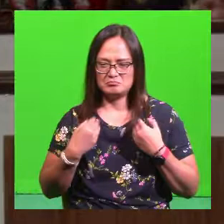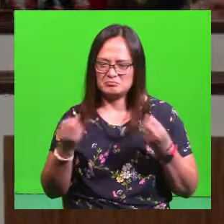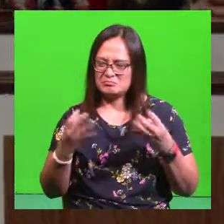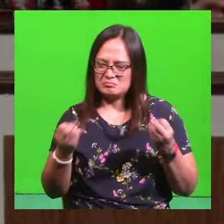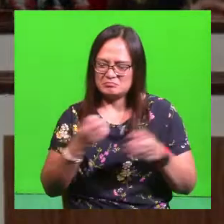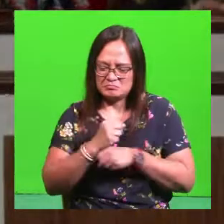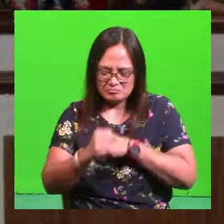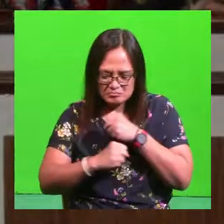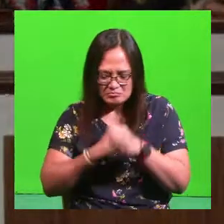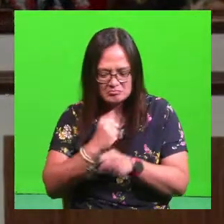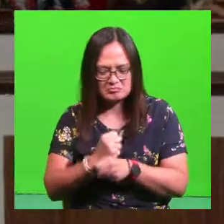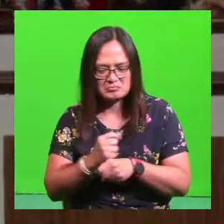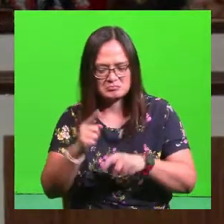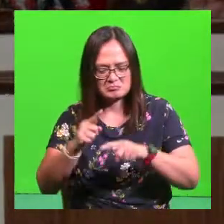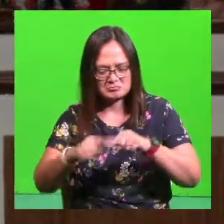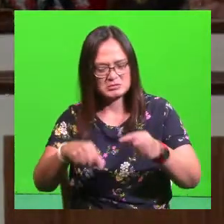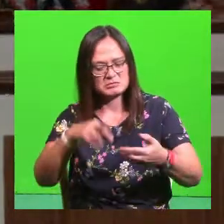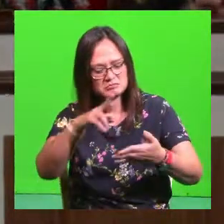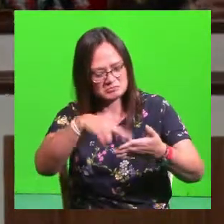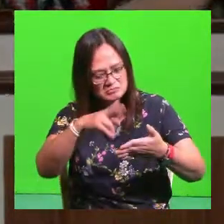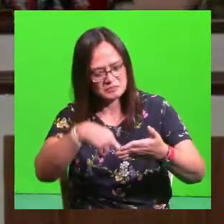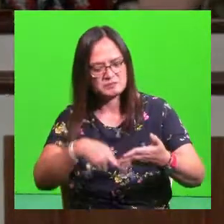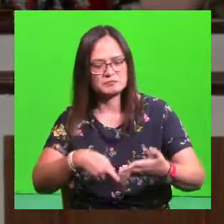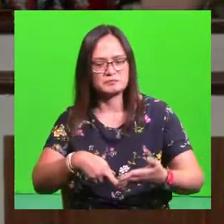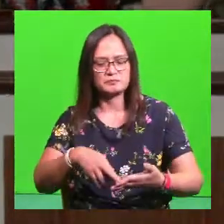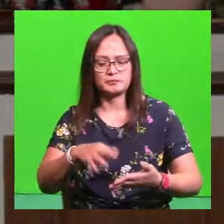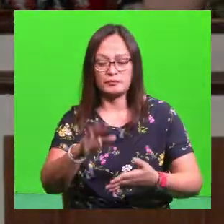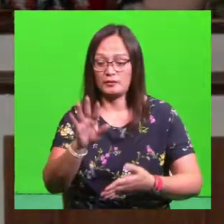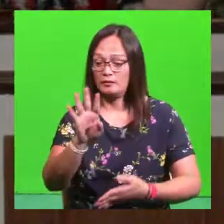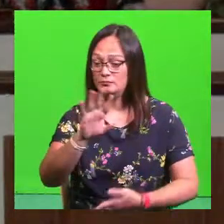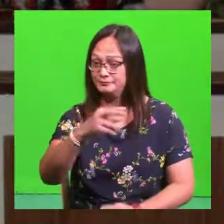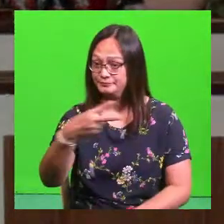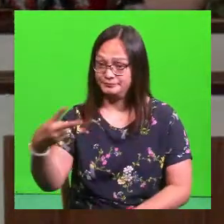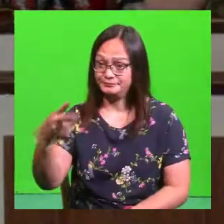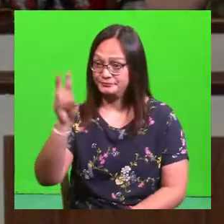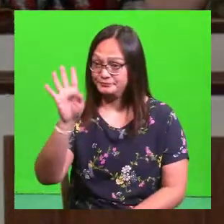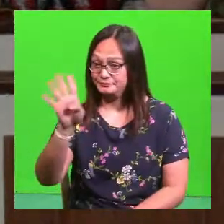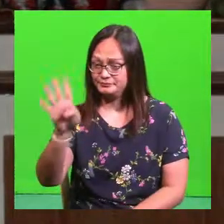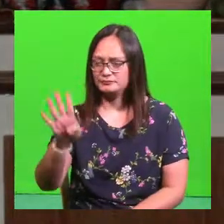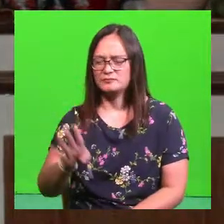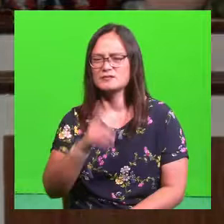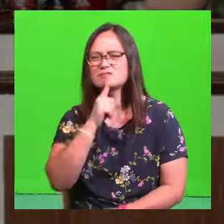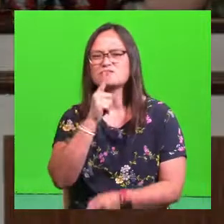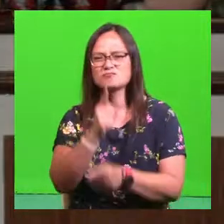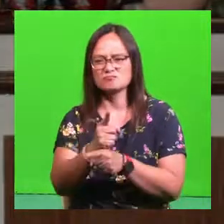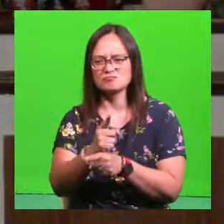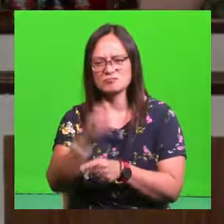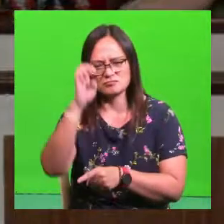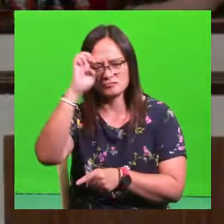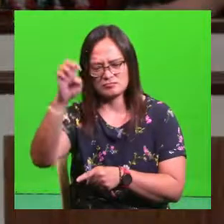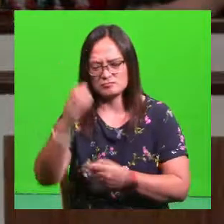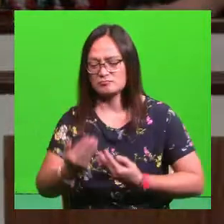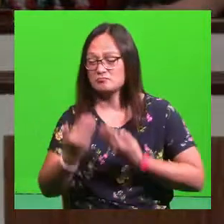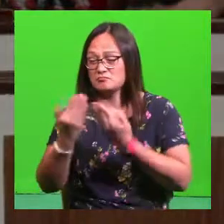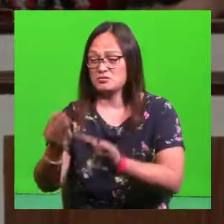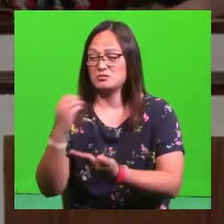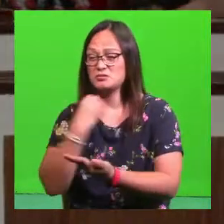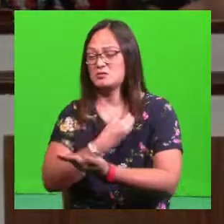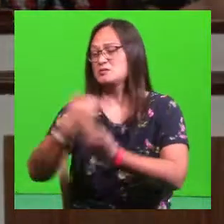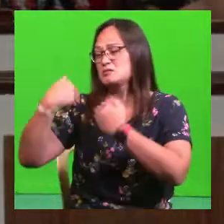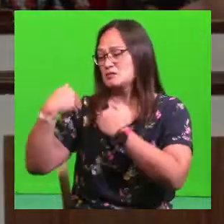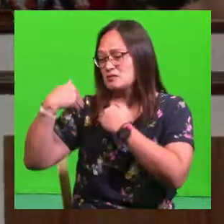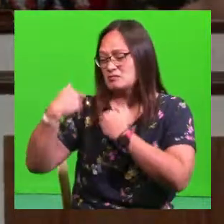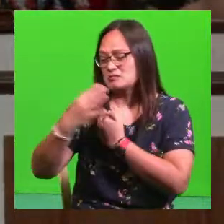Verse 4, surely he hath borne our griefs and carried our sorrows. Yet